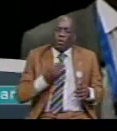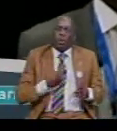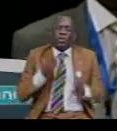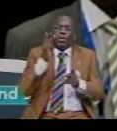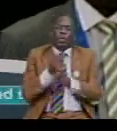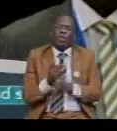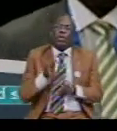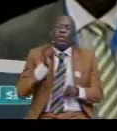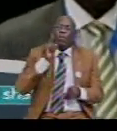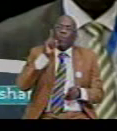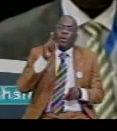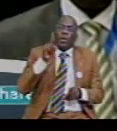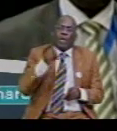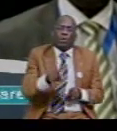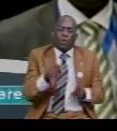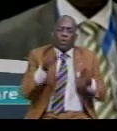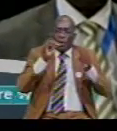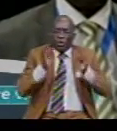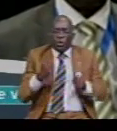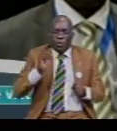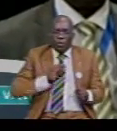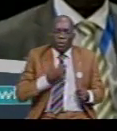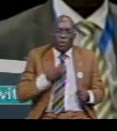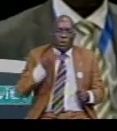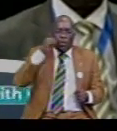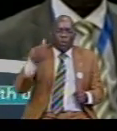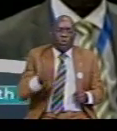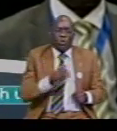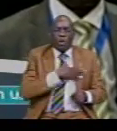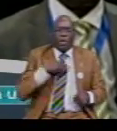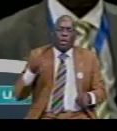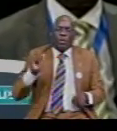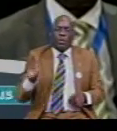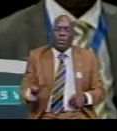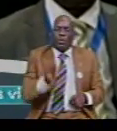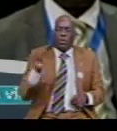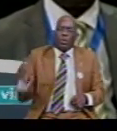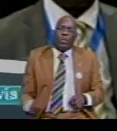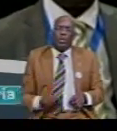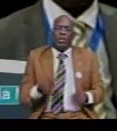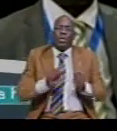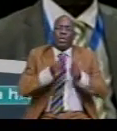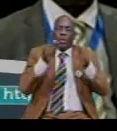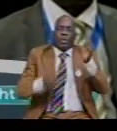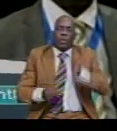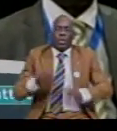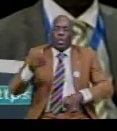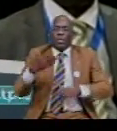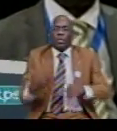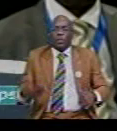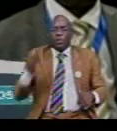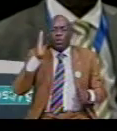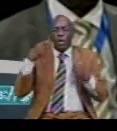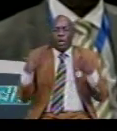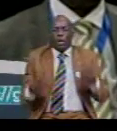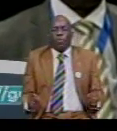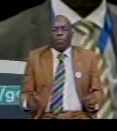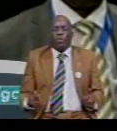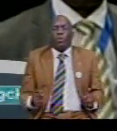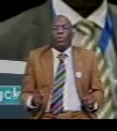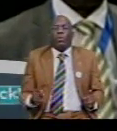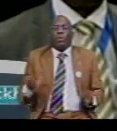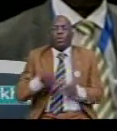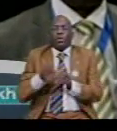for us in Jesus' name. Tomorrow and next tomorrow, greater things will happen in Jesus' name. Thank you because you have